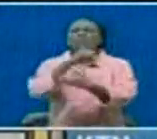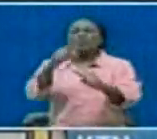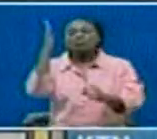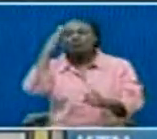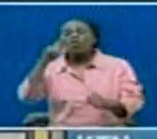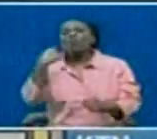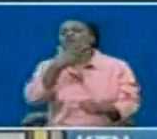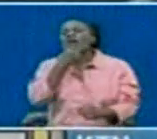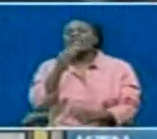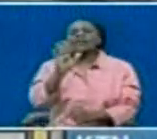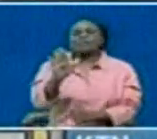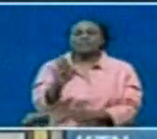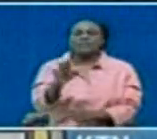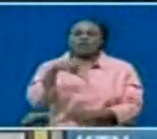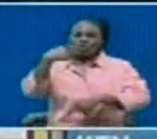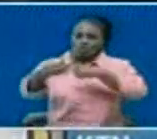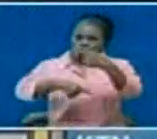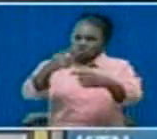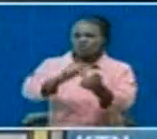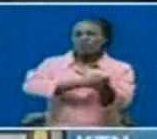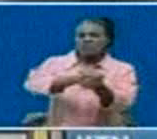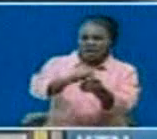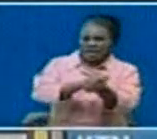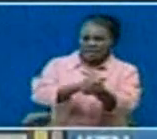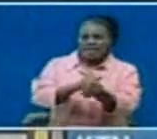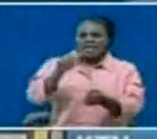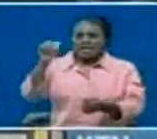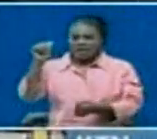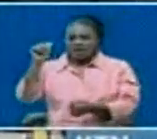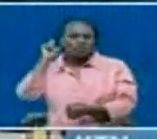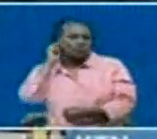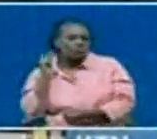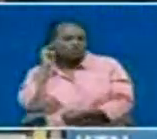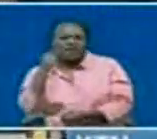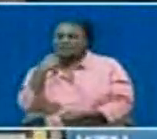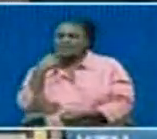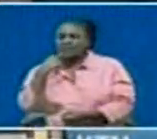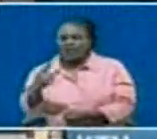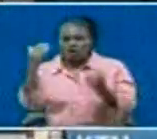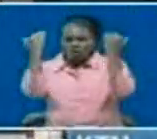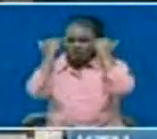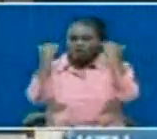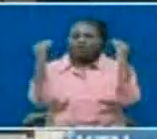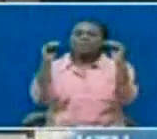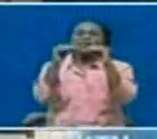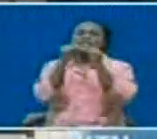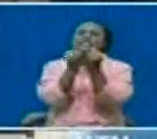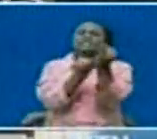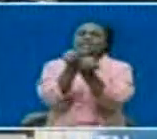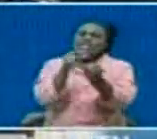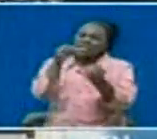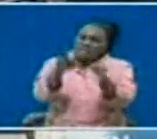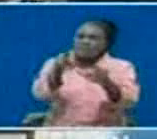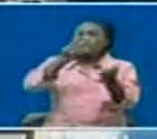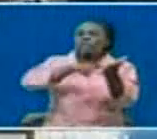same. The case continues Friday, though the Chief Justice, Dr. Willy Mutunga, has said the court may sit on Saturday should lawyers fail to